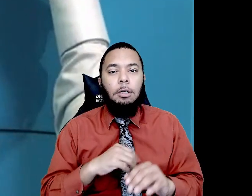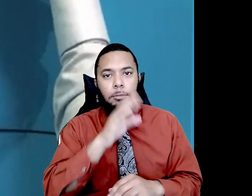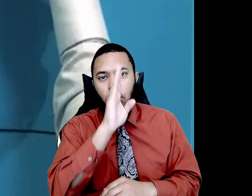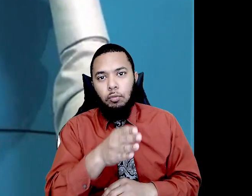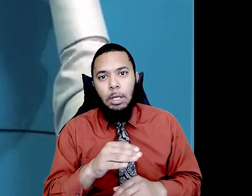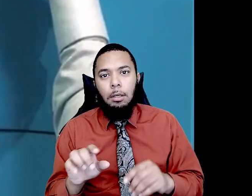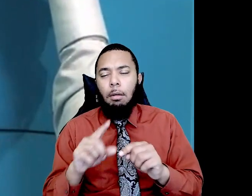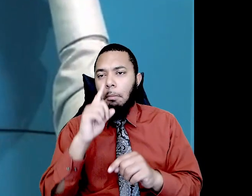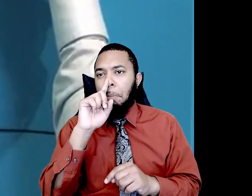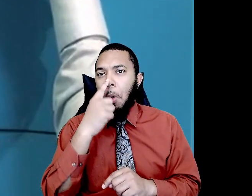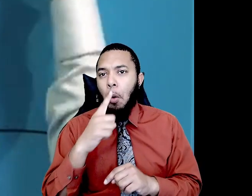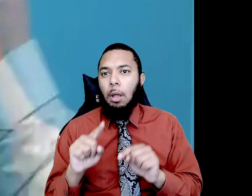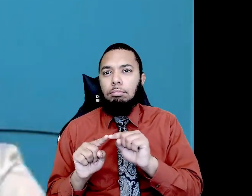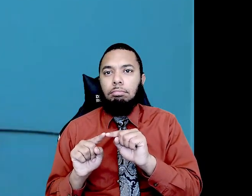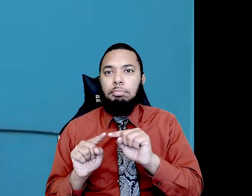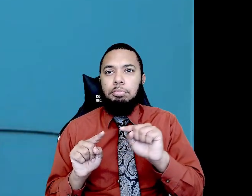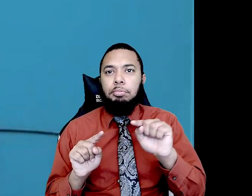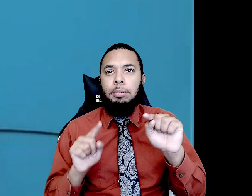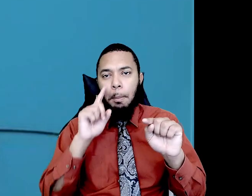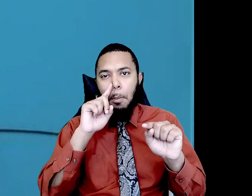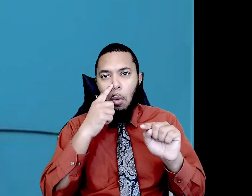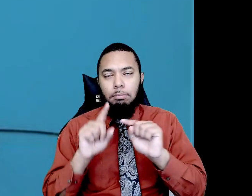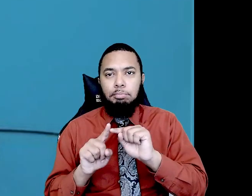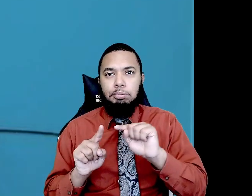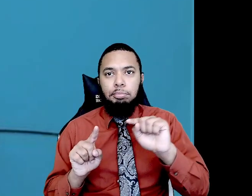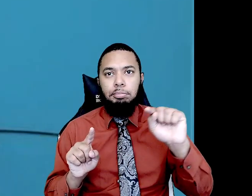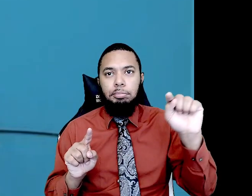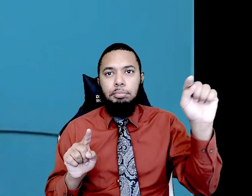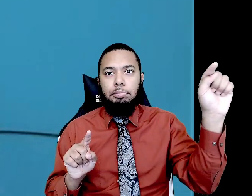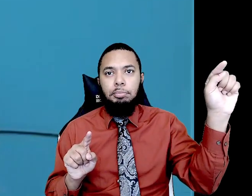be a boring little linear